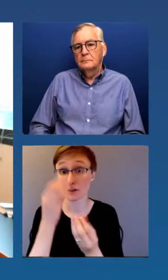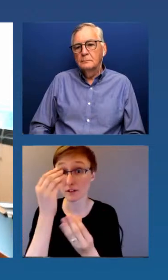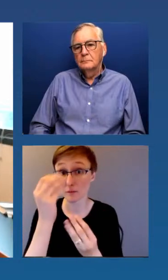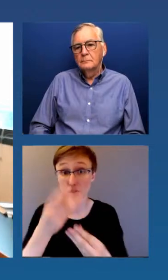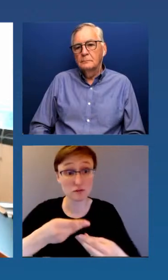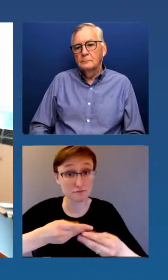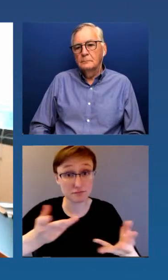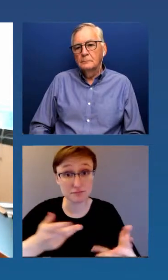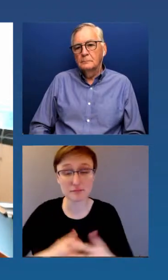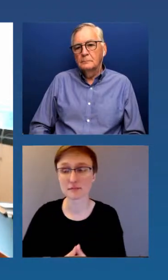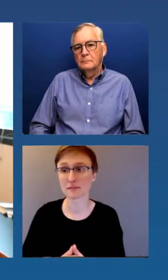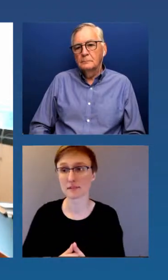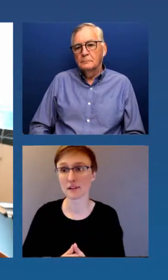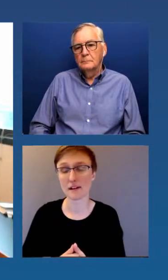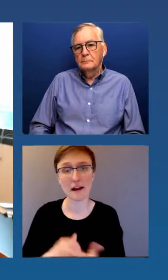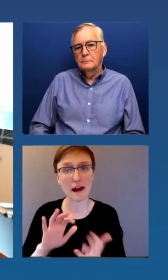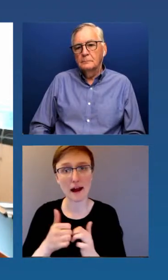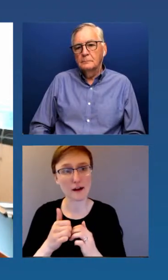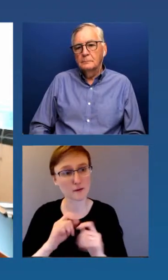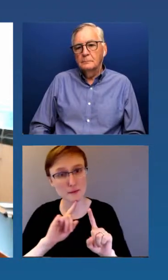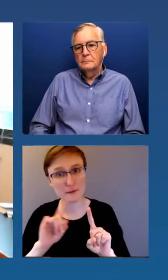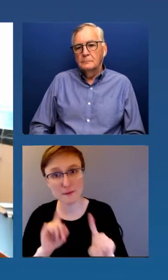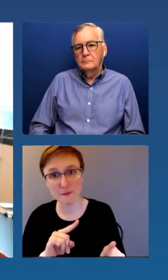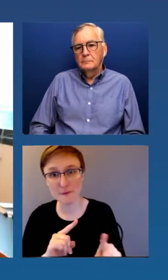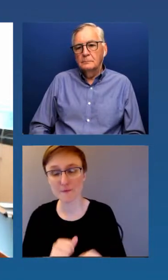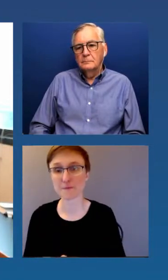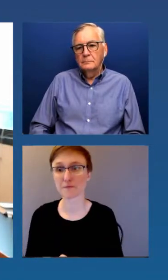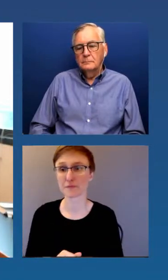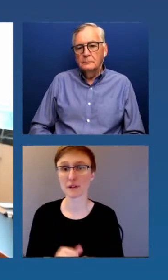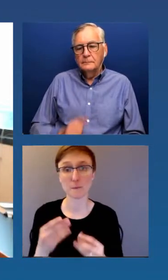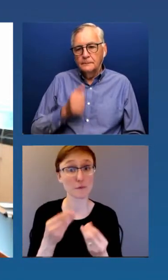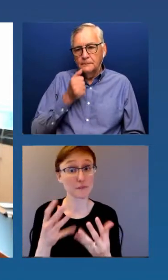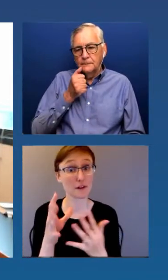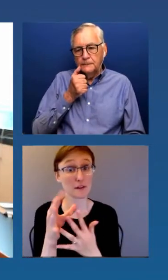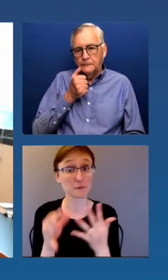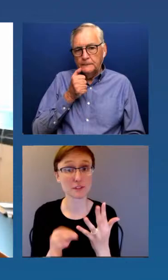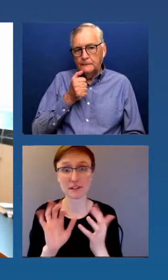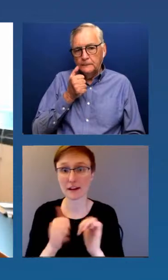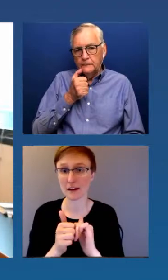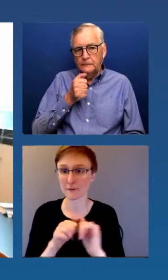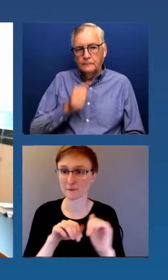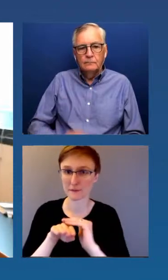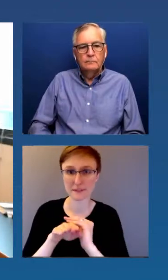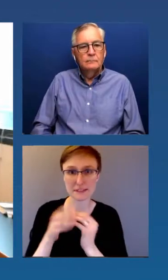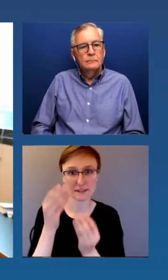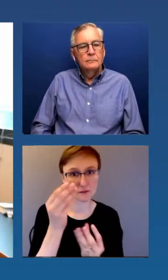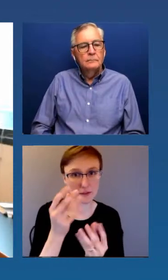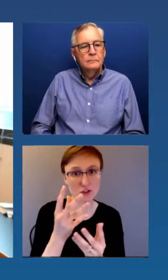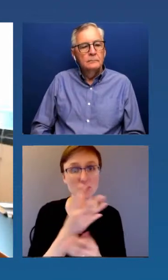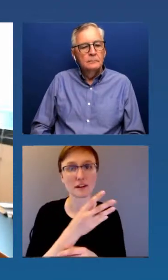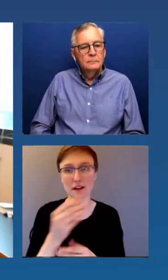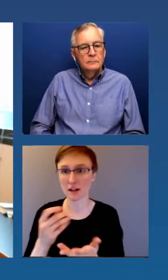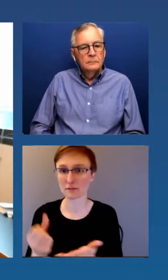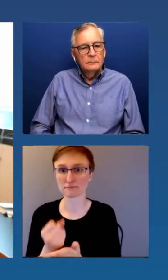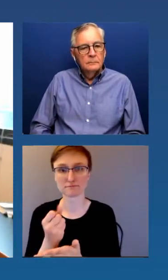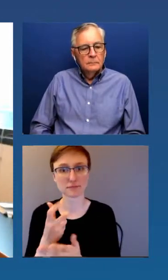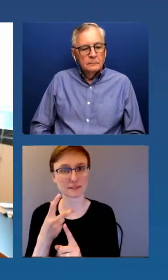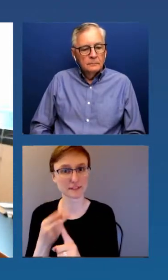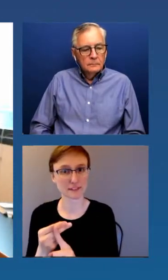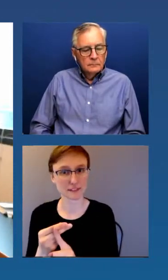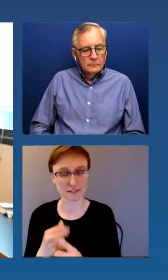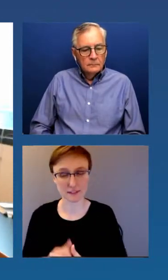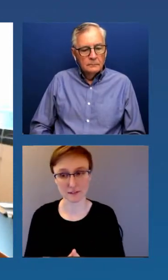community, options we've provided within these communities to access information and the vaccine. And we've been trying